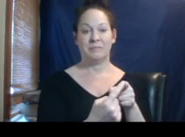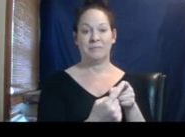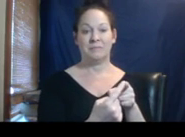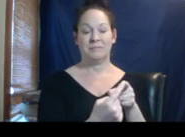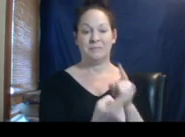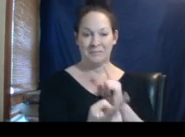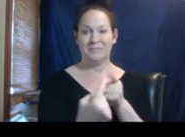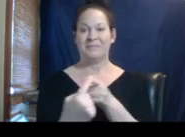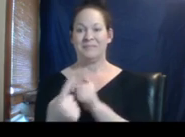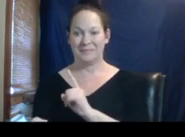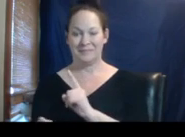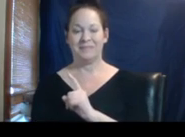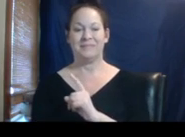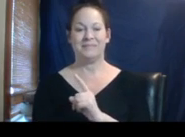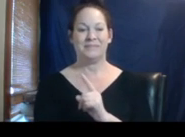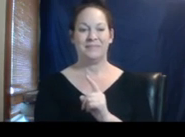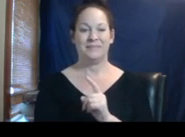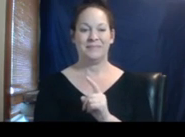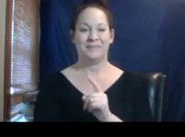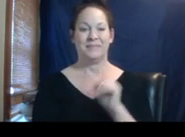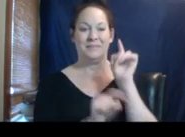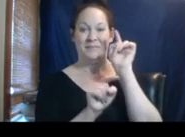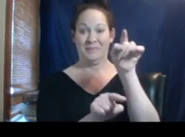So I changed my signs.